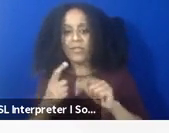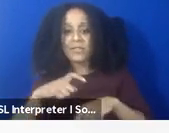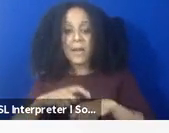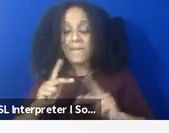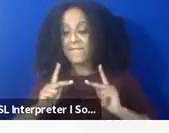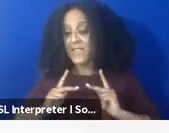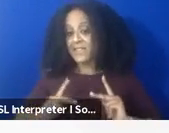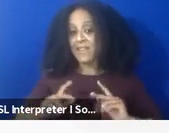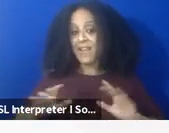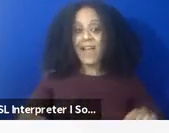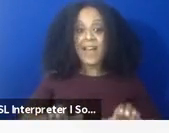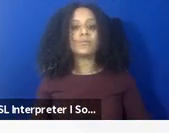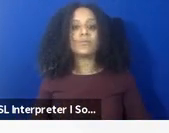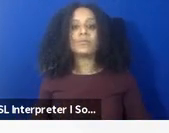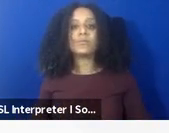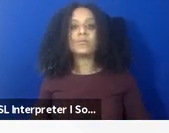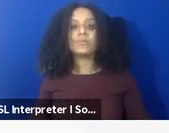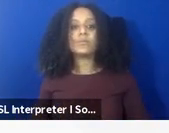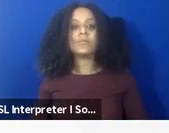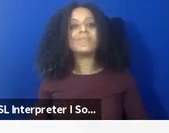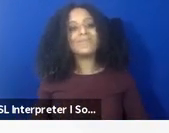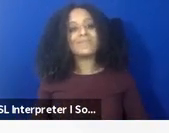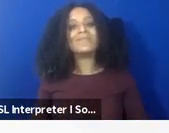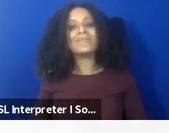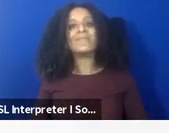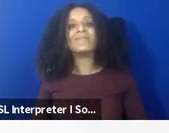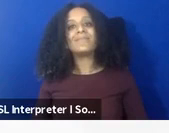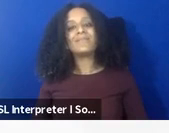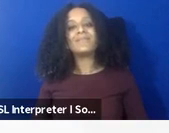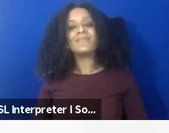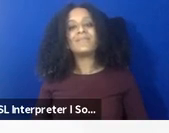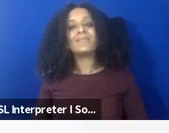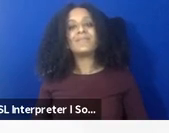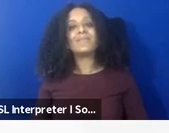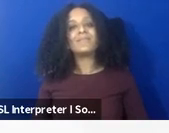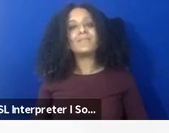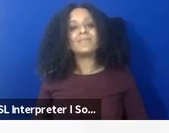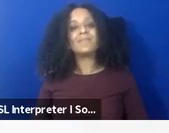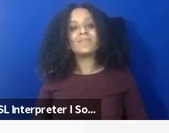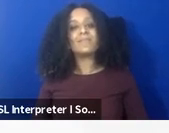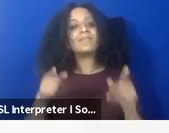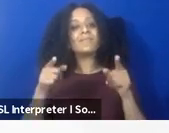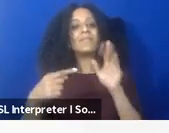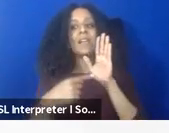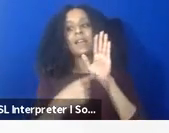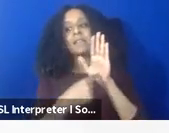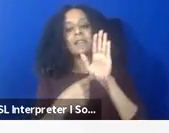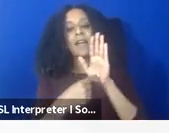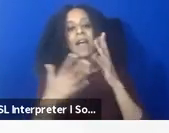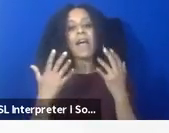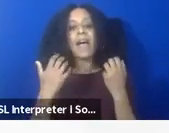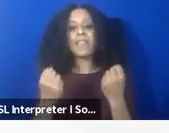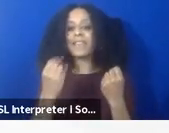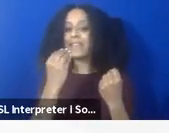activity, talking about nutrition. So here is an example of that. This is some of my own work, and what this is showing is the healthy eating